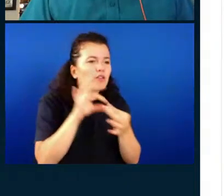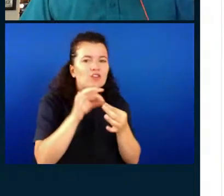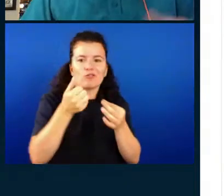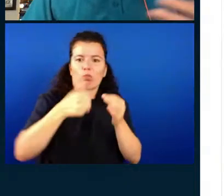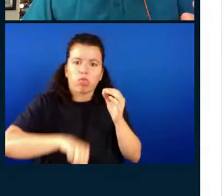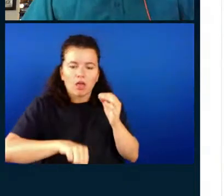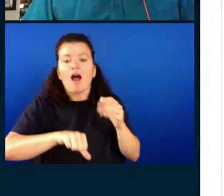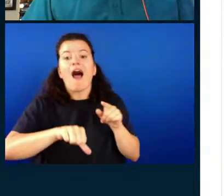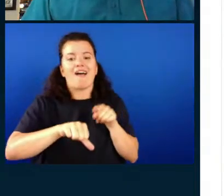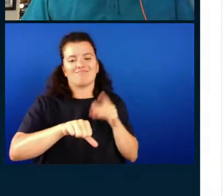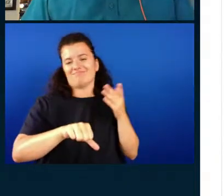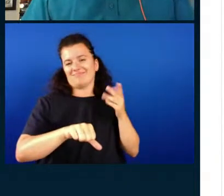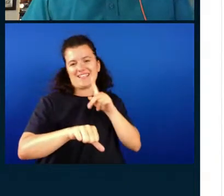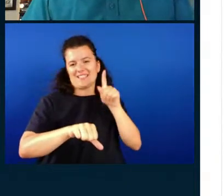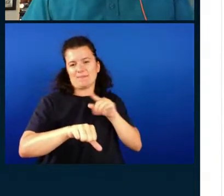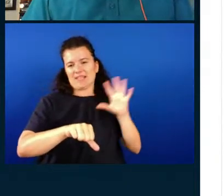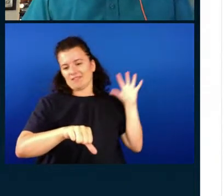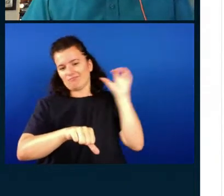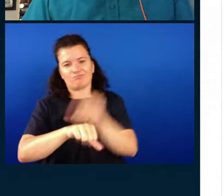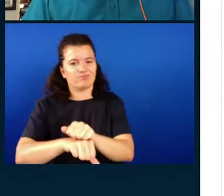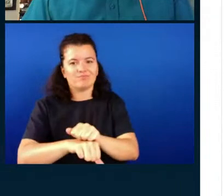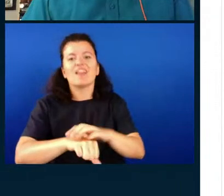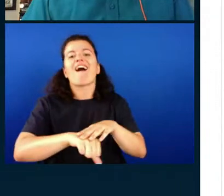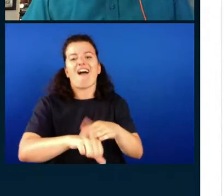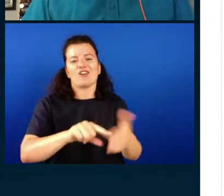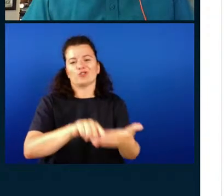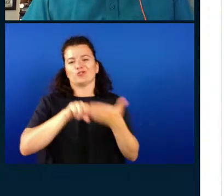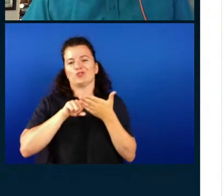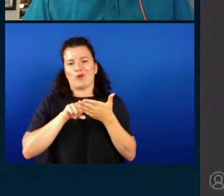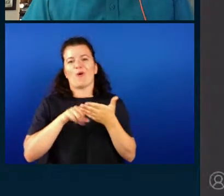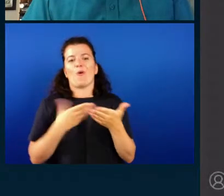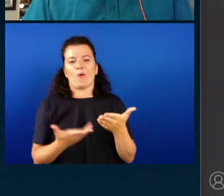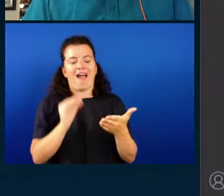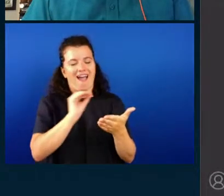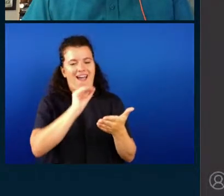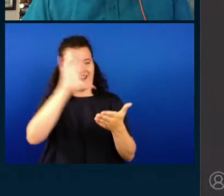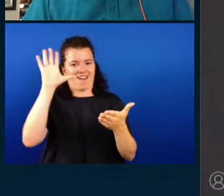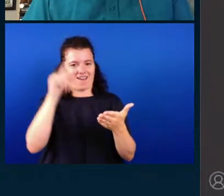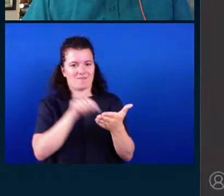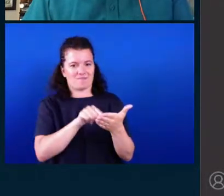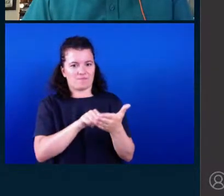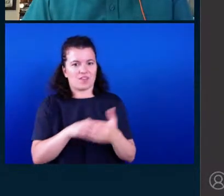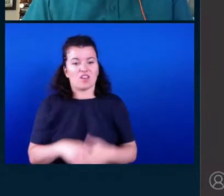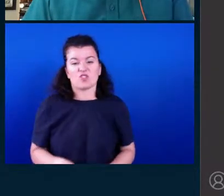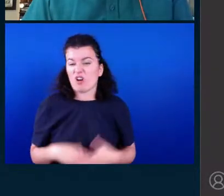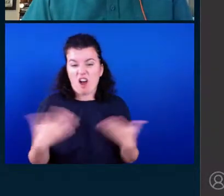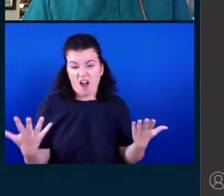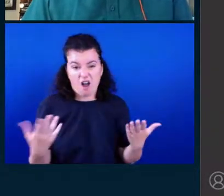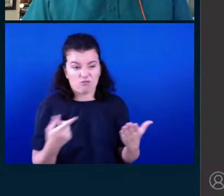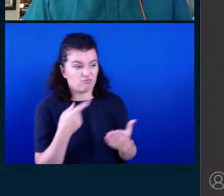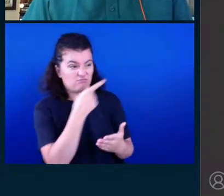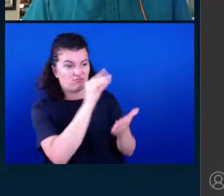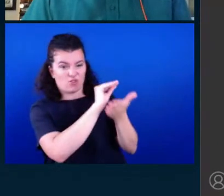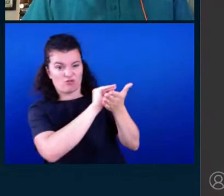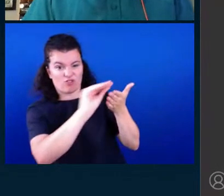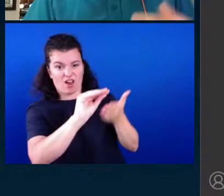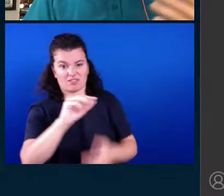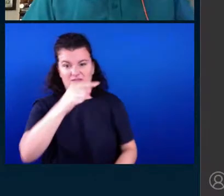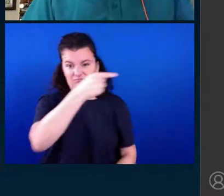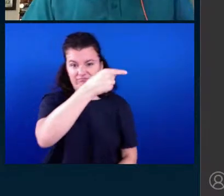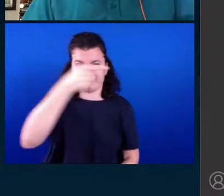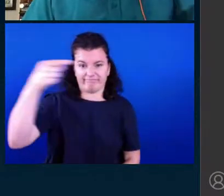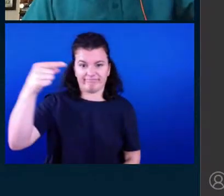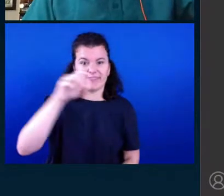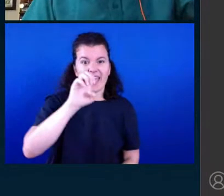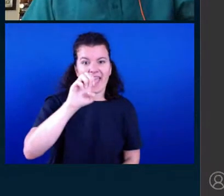So all I did there was I wrote in 2 lines. I just said extension Zipkin. So what's